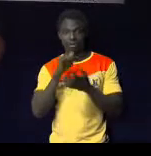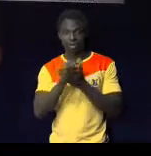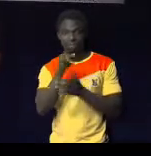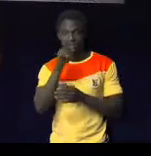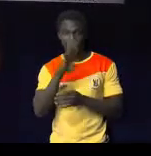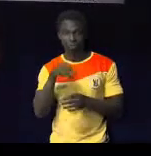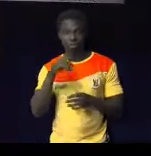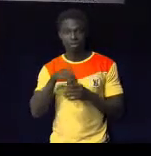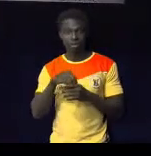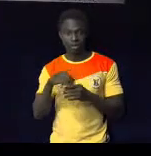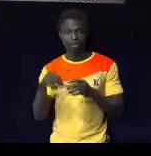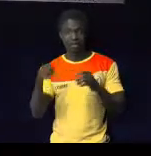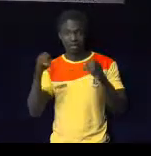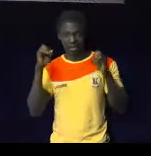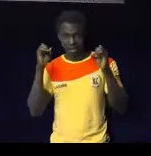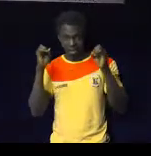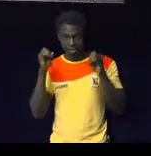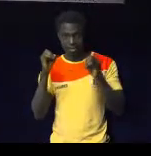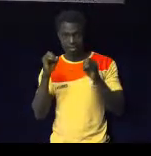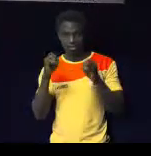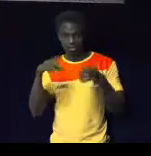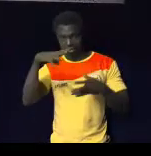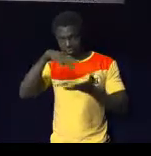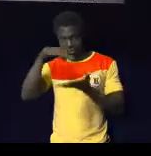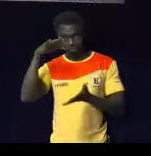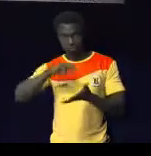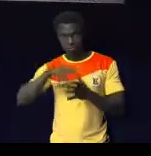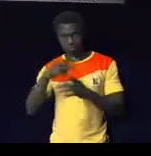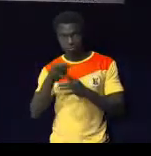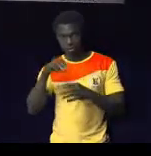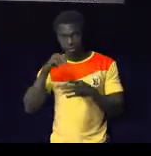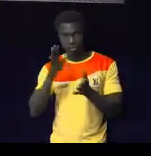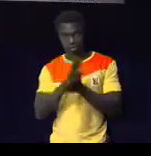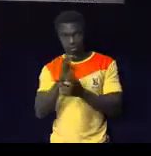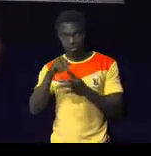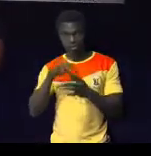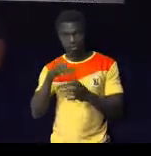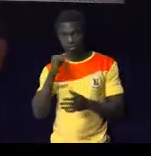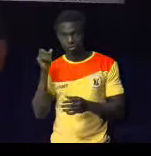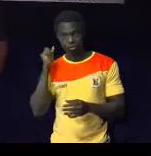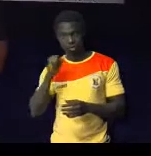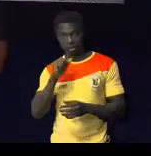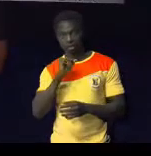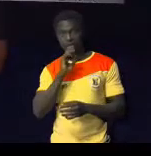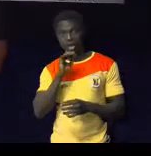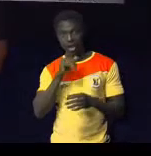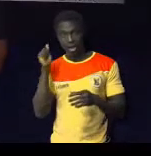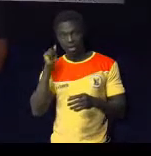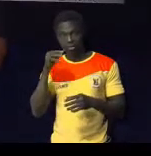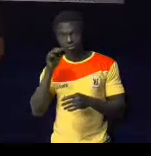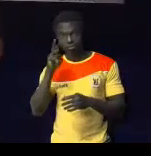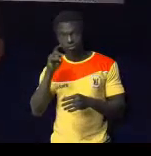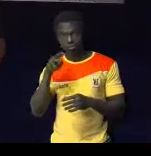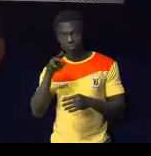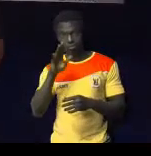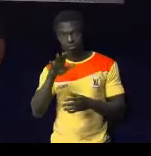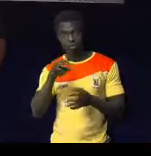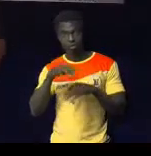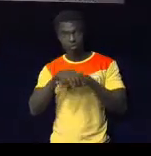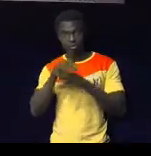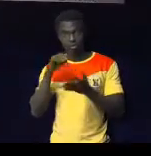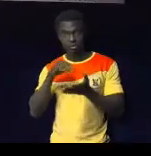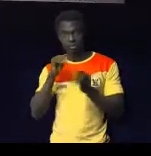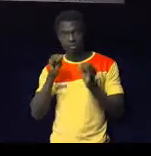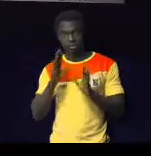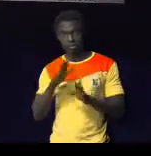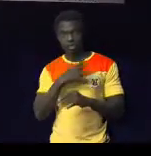ensure that you are academically engaged, whether you are in school or not. I am Auntie Fumi, your English studies teacher, and I have with me